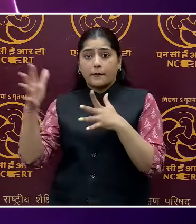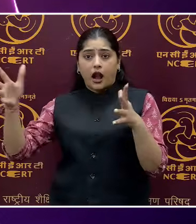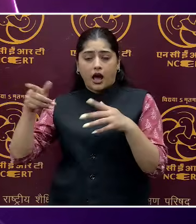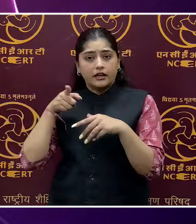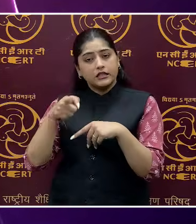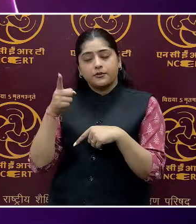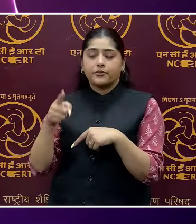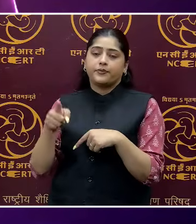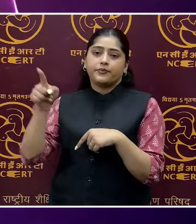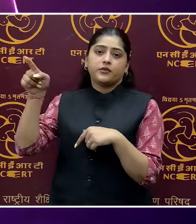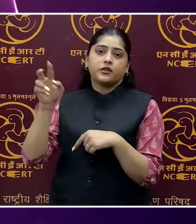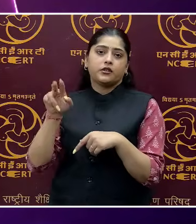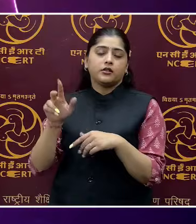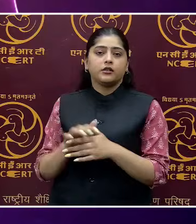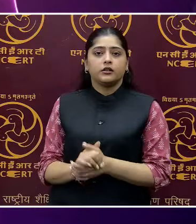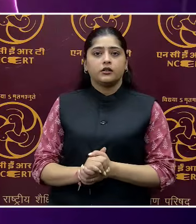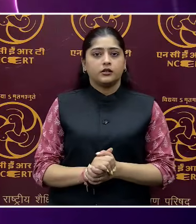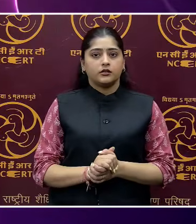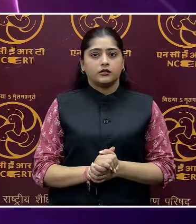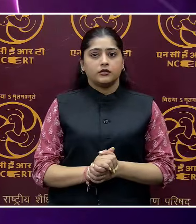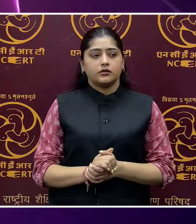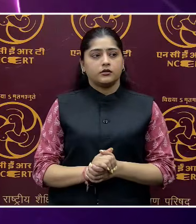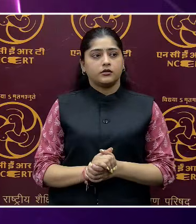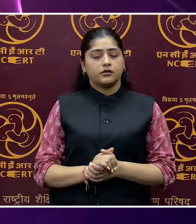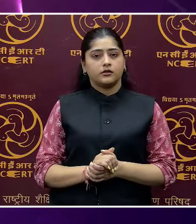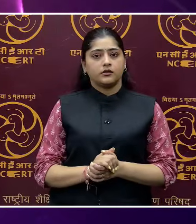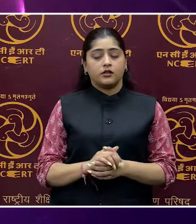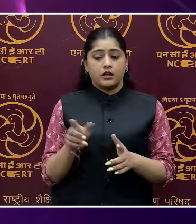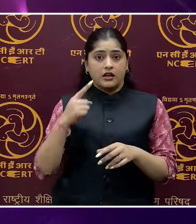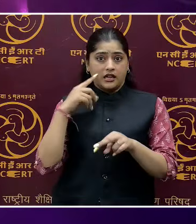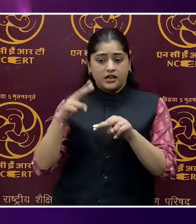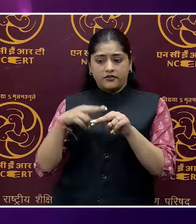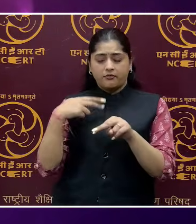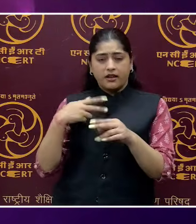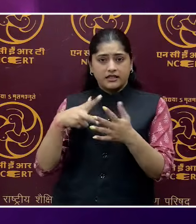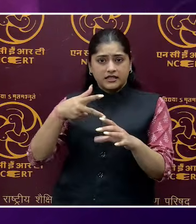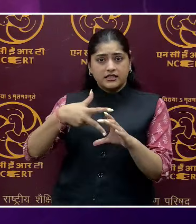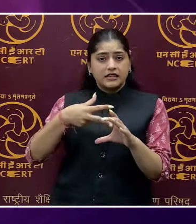air in the syringe, air gets compressed.